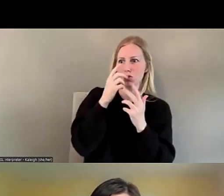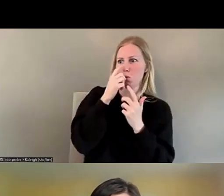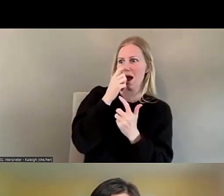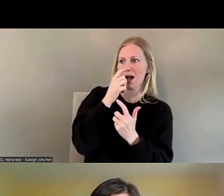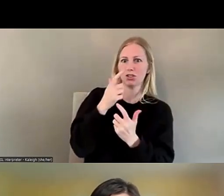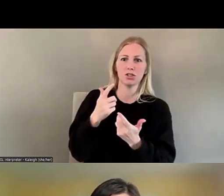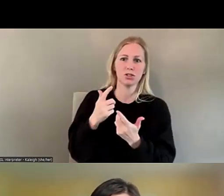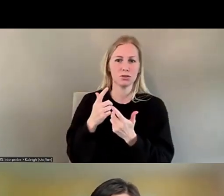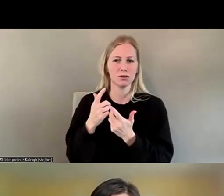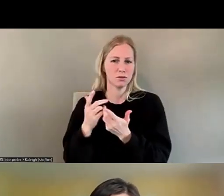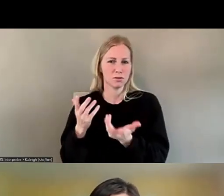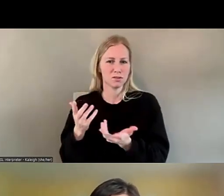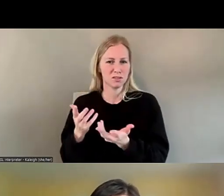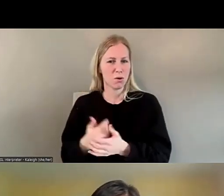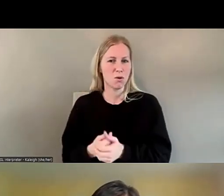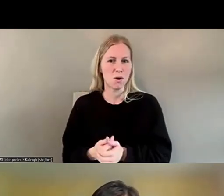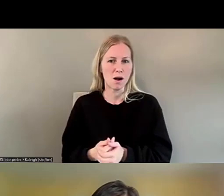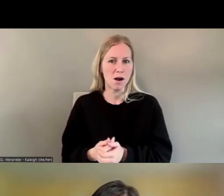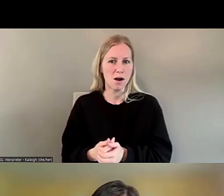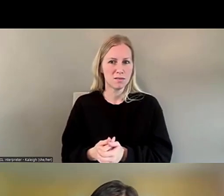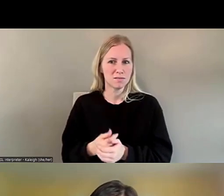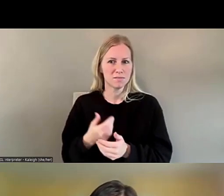Oh, so